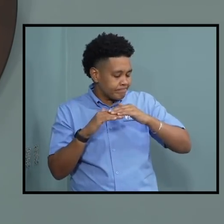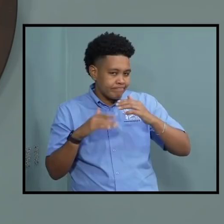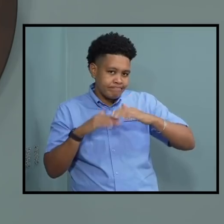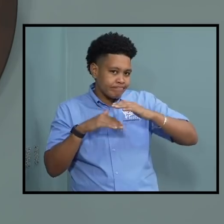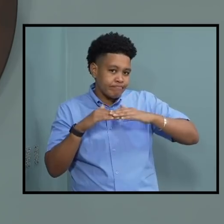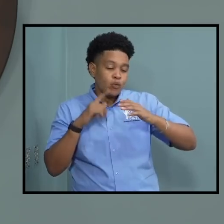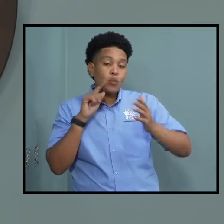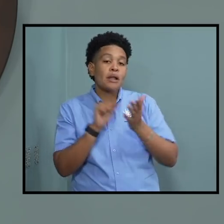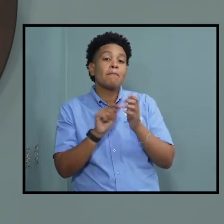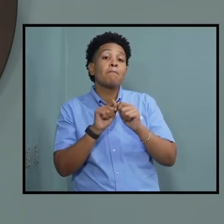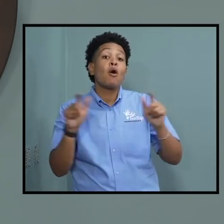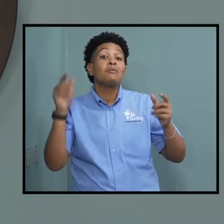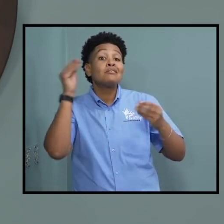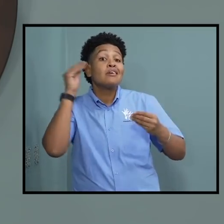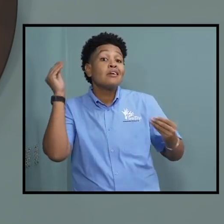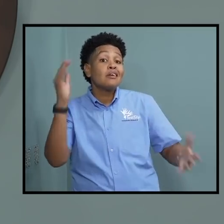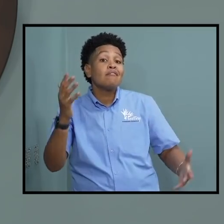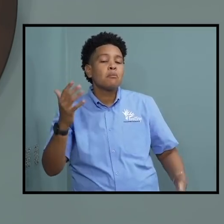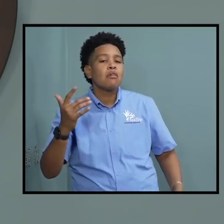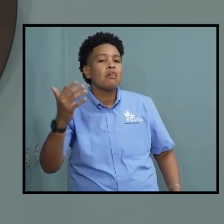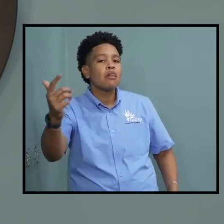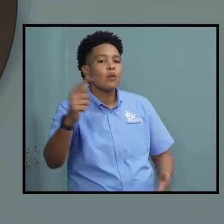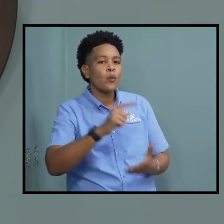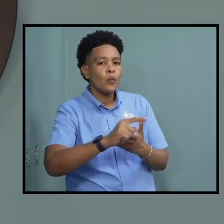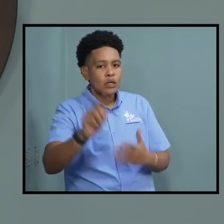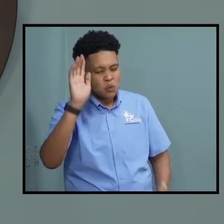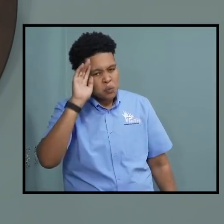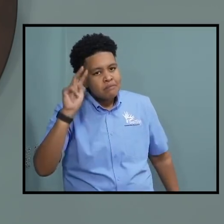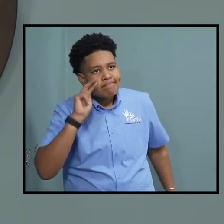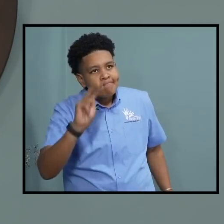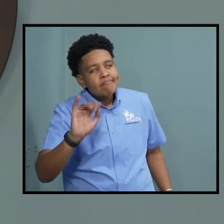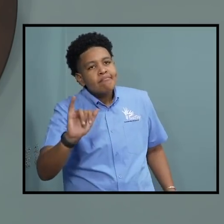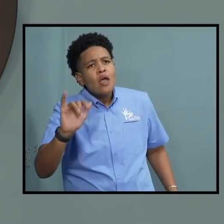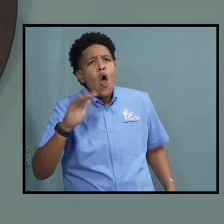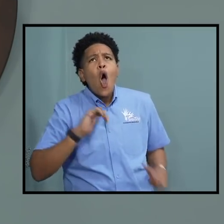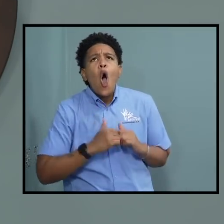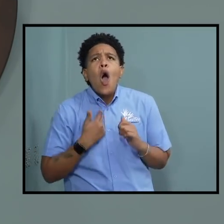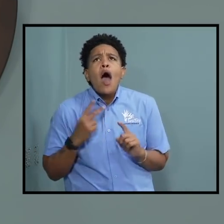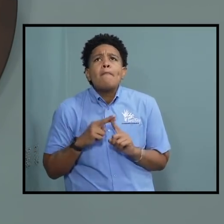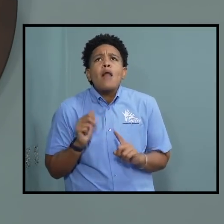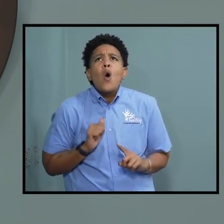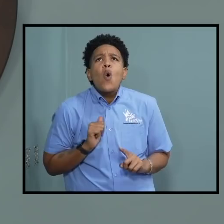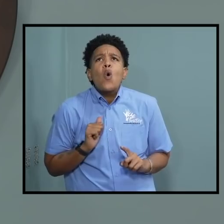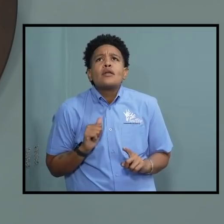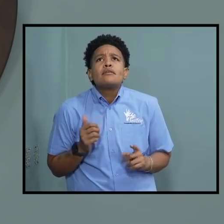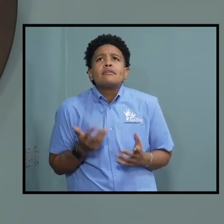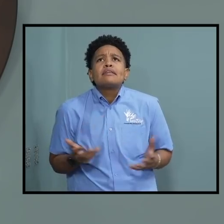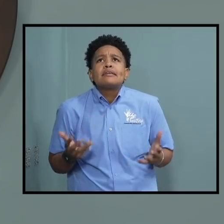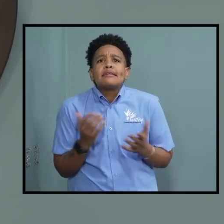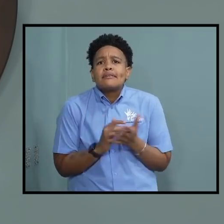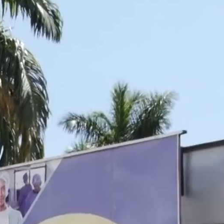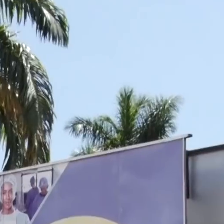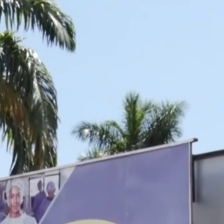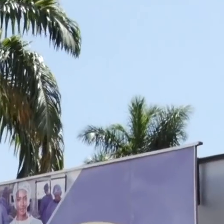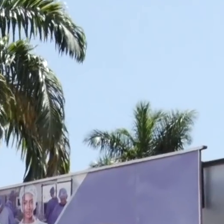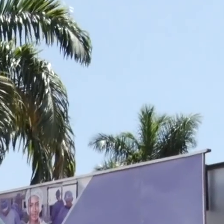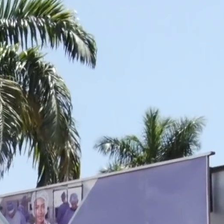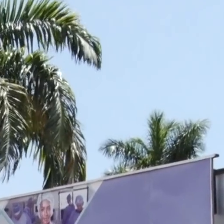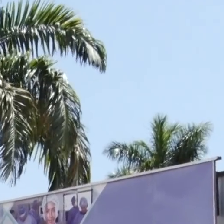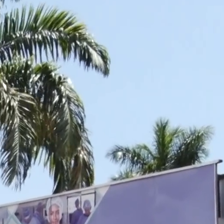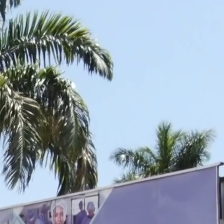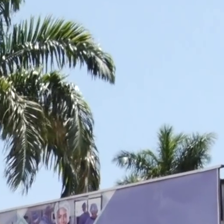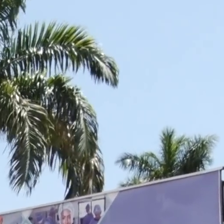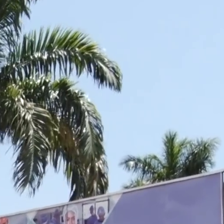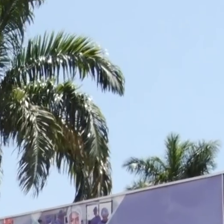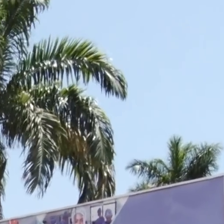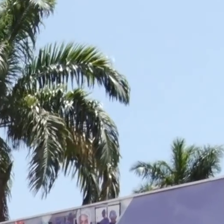of this in the coming week. According to the Education Minister, her team will be working with the relevant ministries to